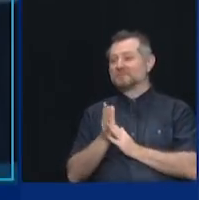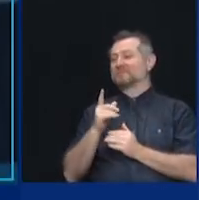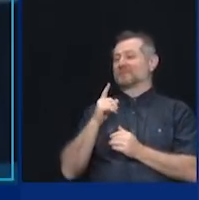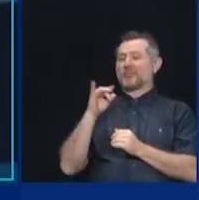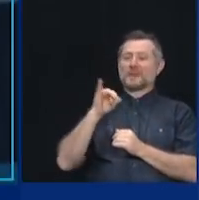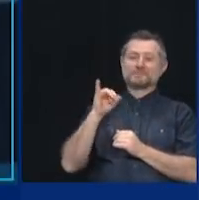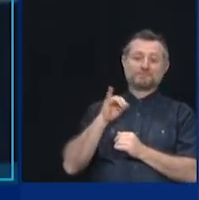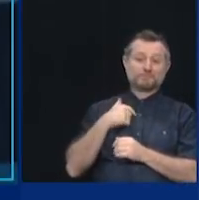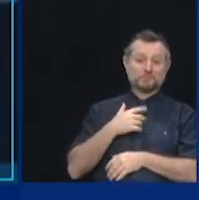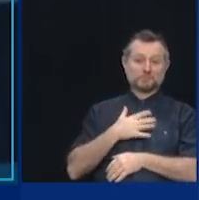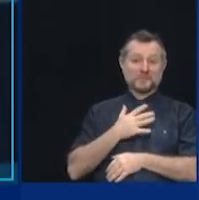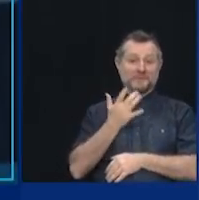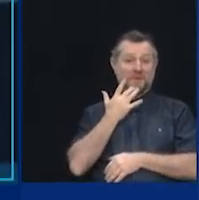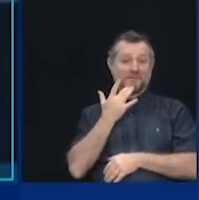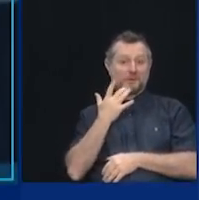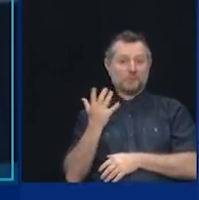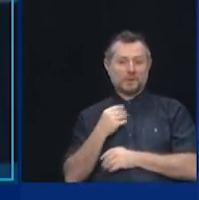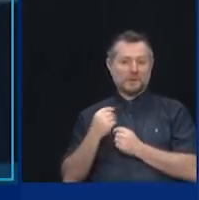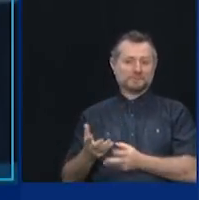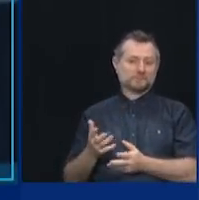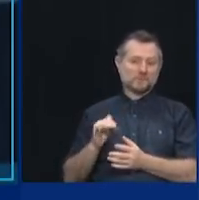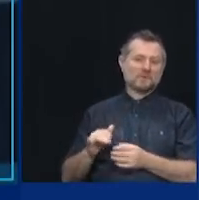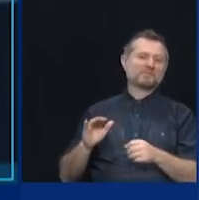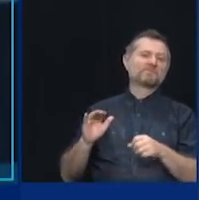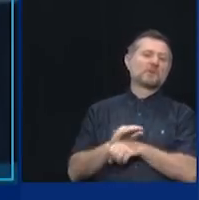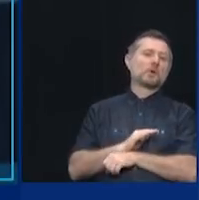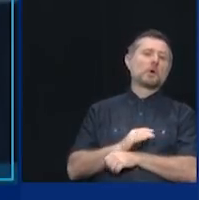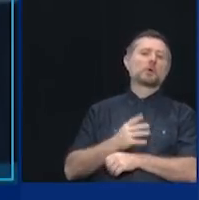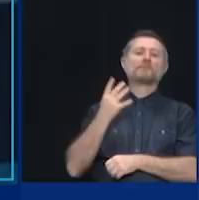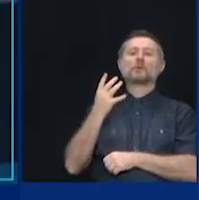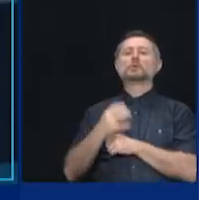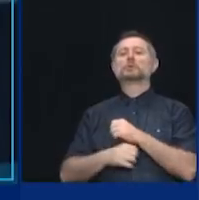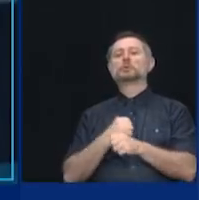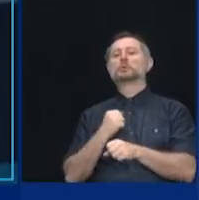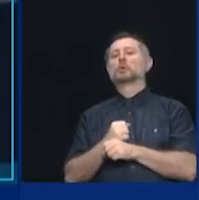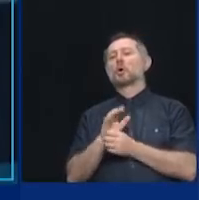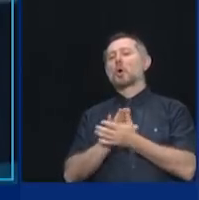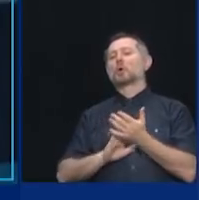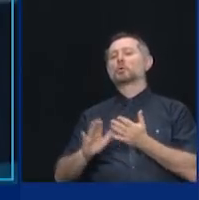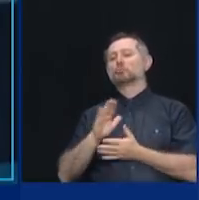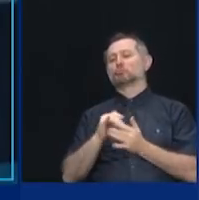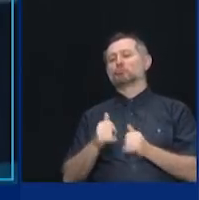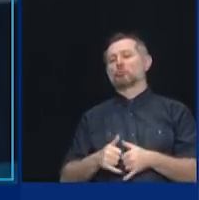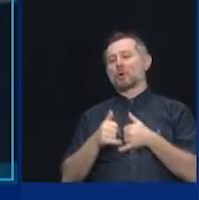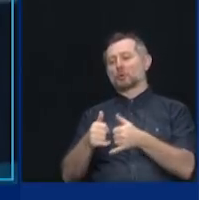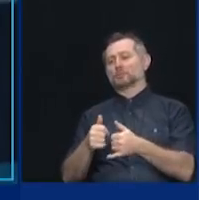favorites is a full 4-year scholarship to a state college.